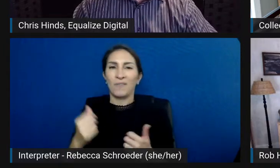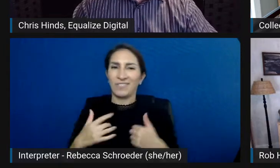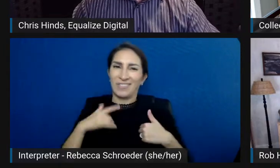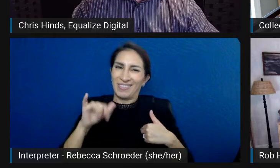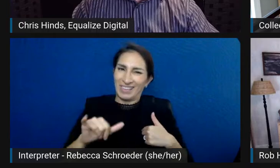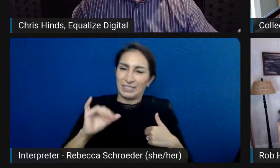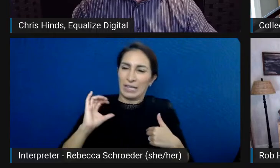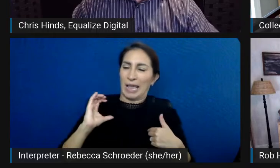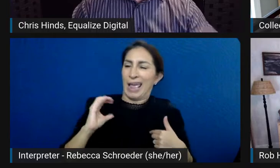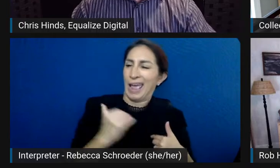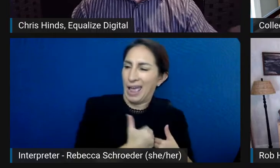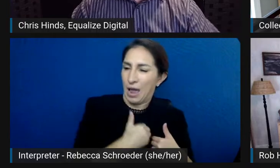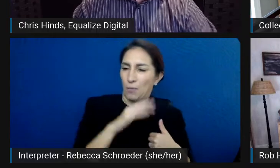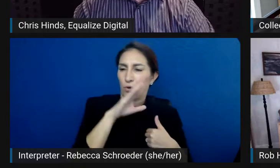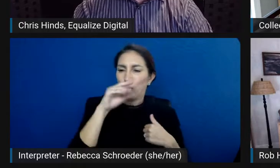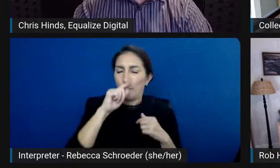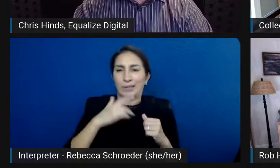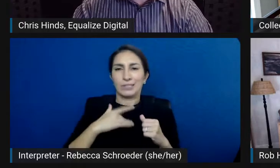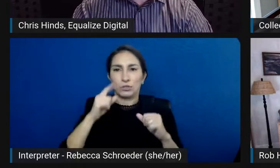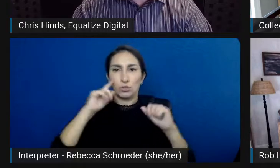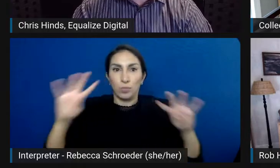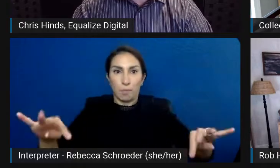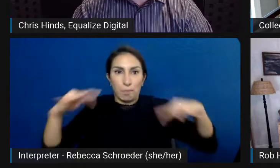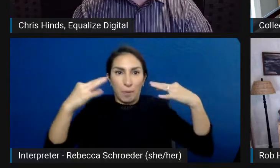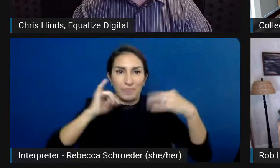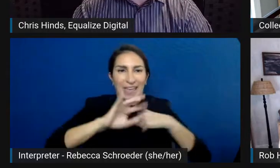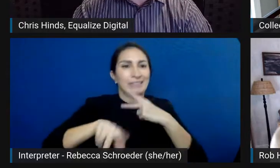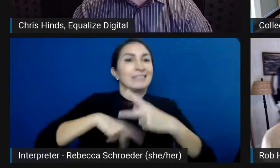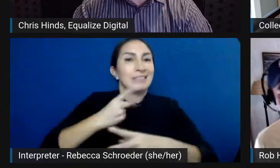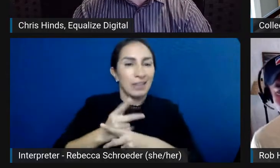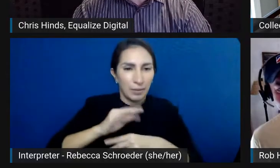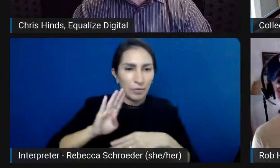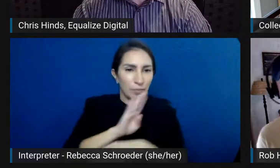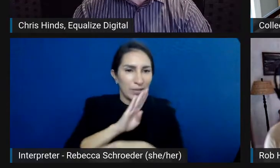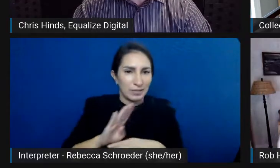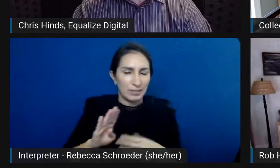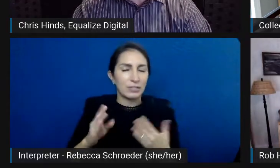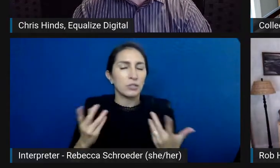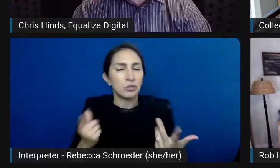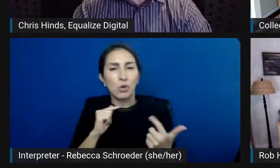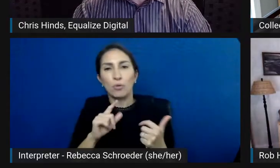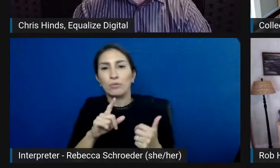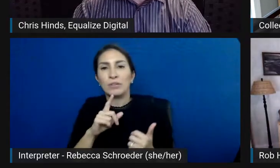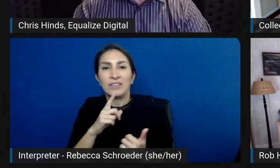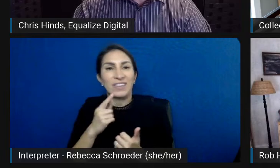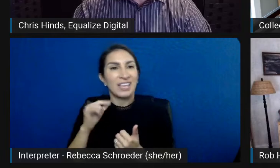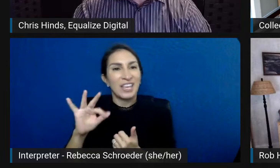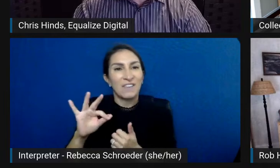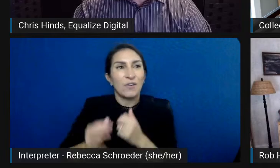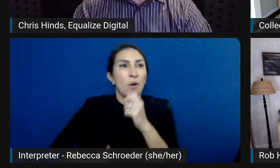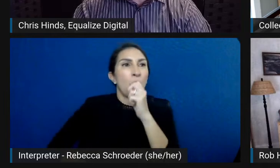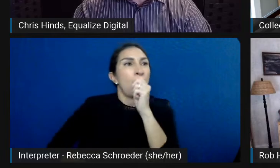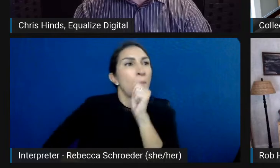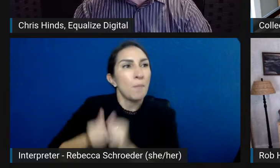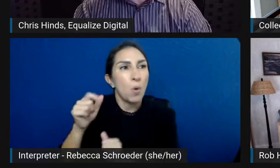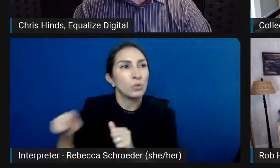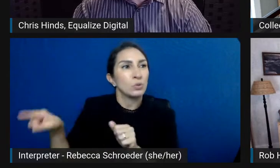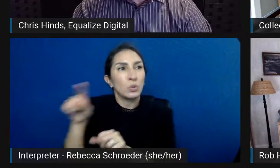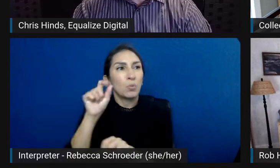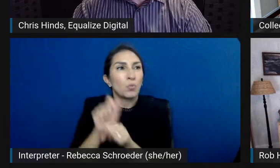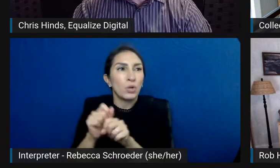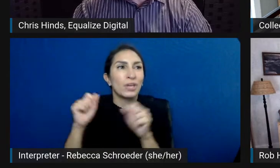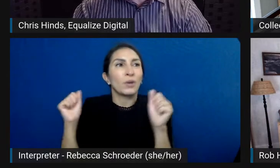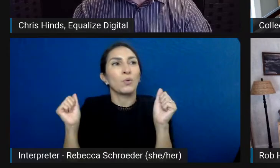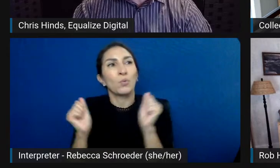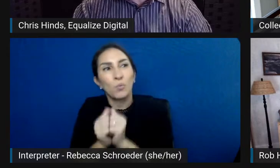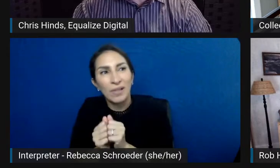attract. 100%. Yeah. And so, if you're working with primarily SMBs, it's probably more of an uphill battle for you than